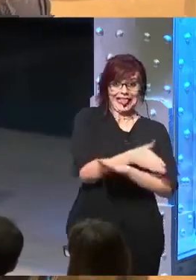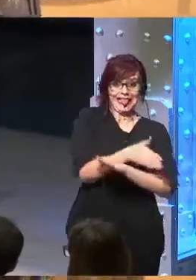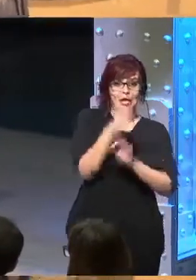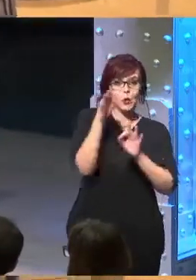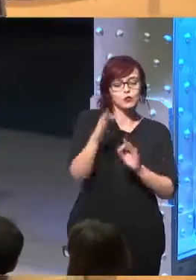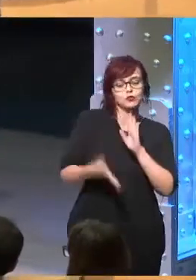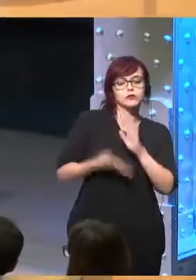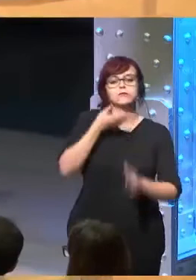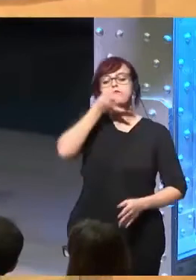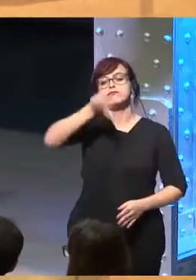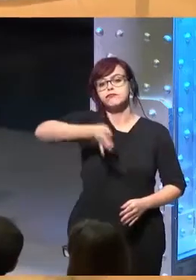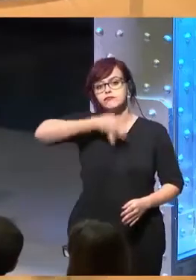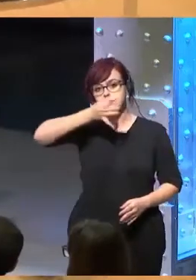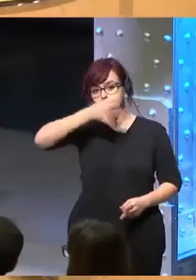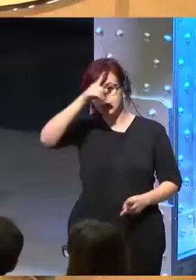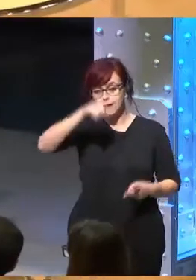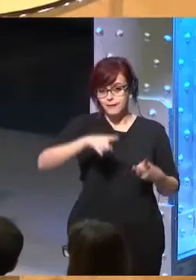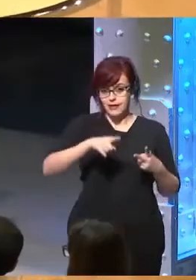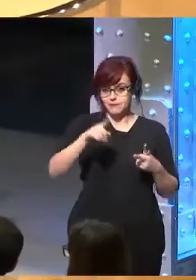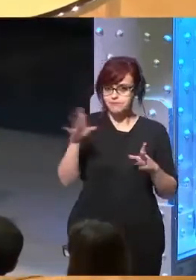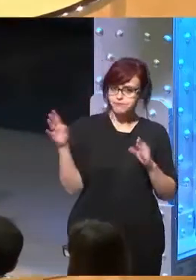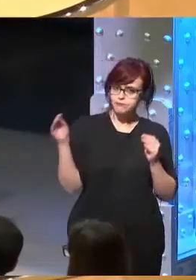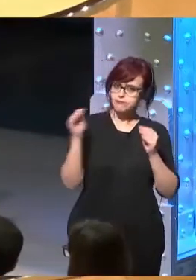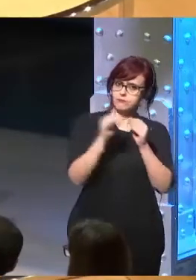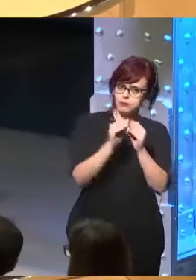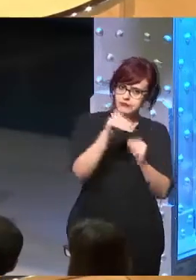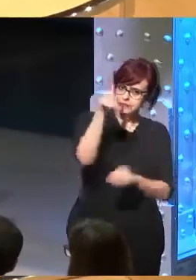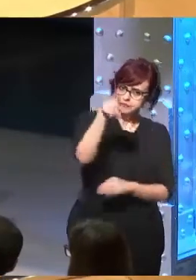But I also agree that